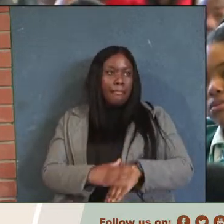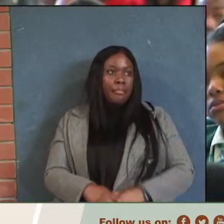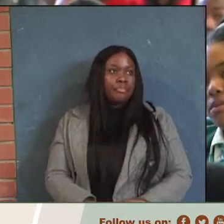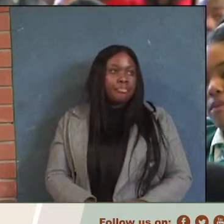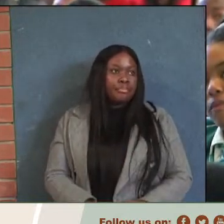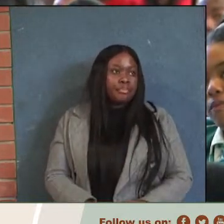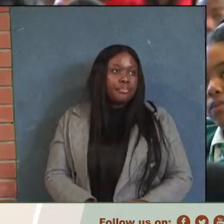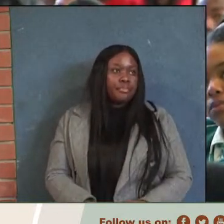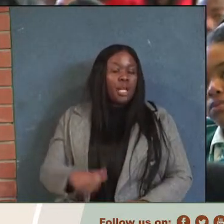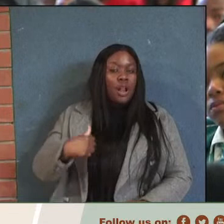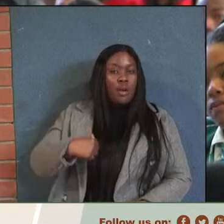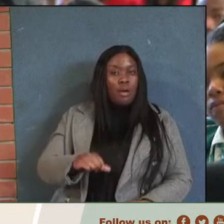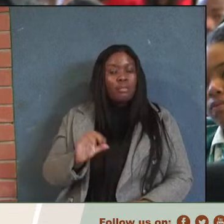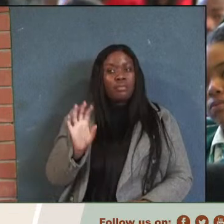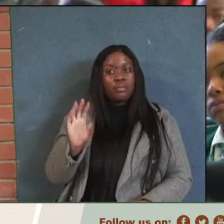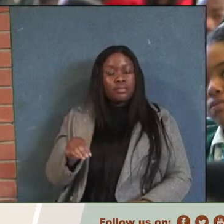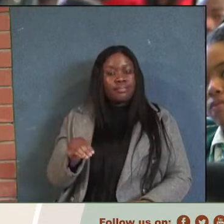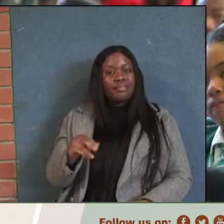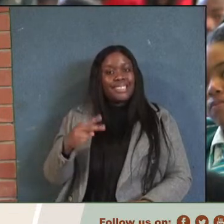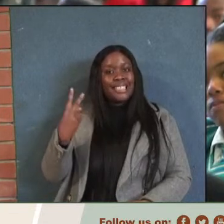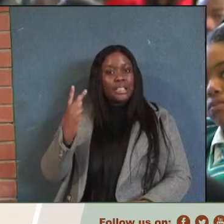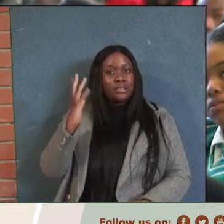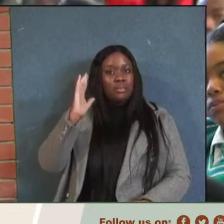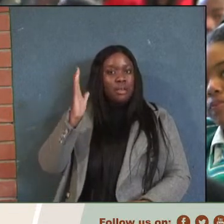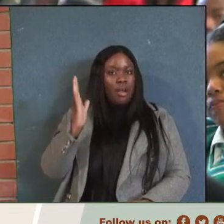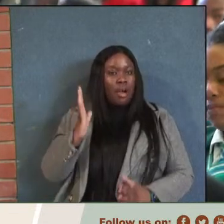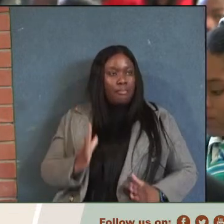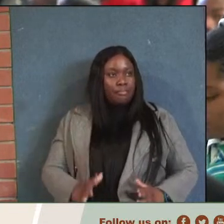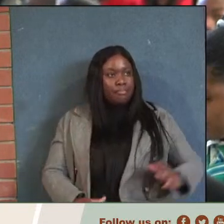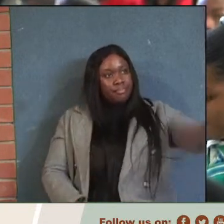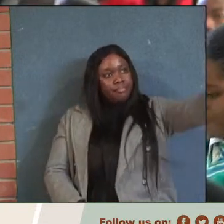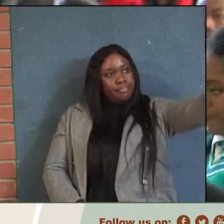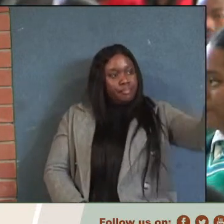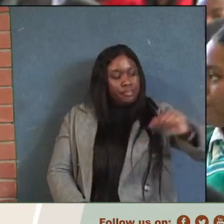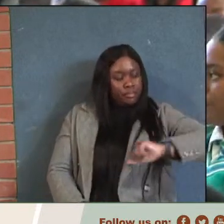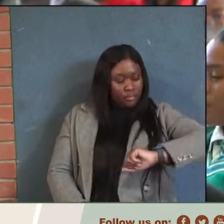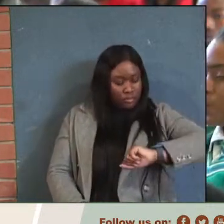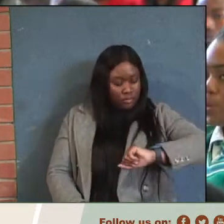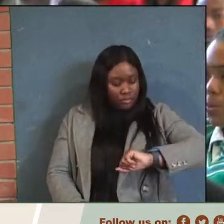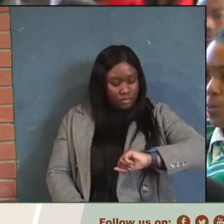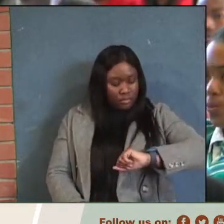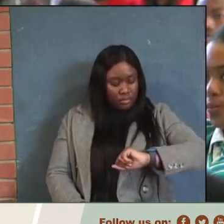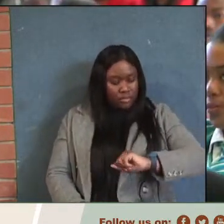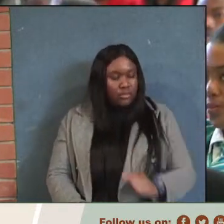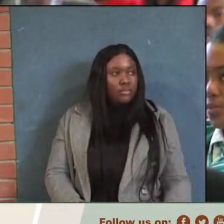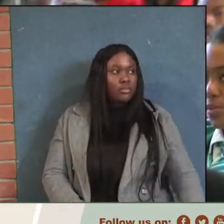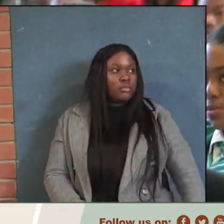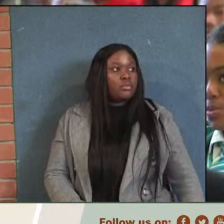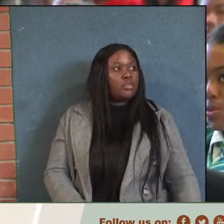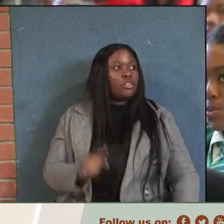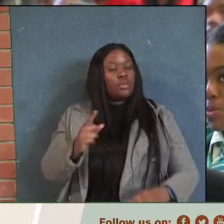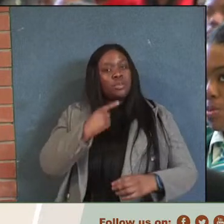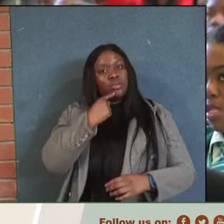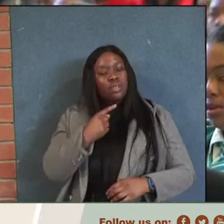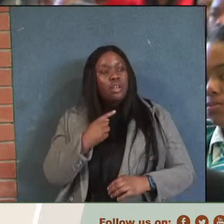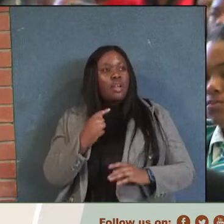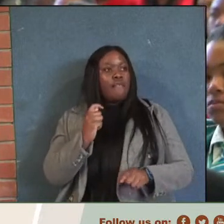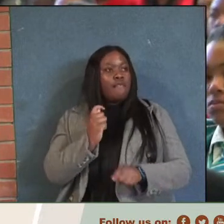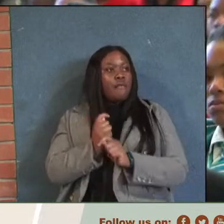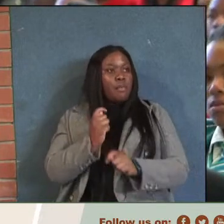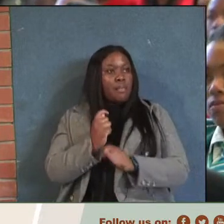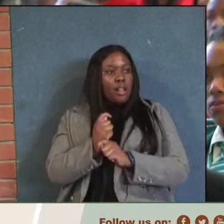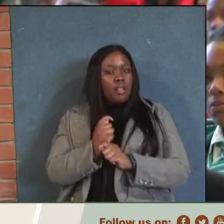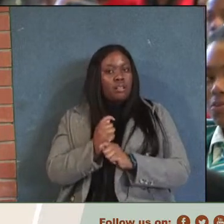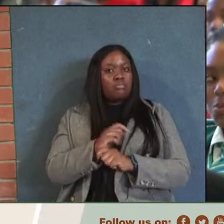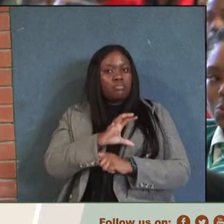to ask the second speaker. I agree that you said something about informal settlements are unconstitutional